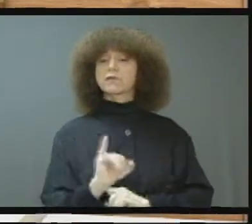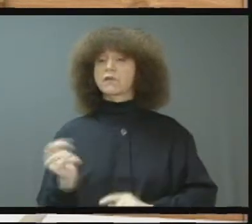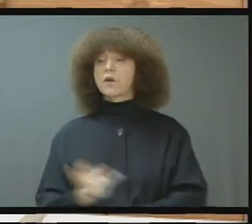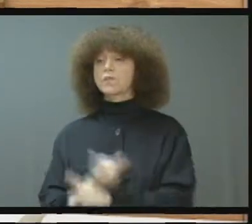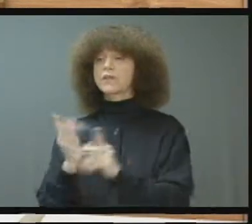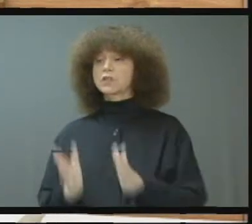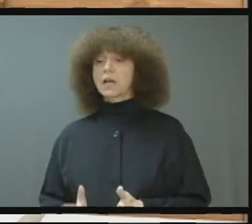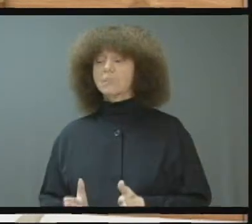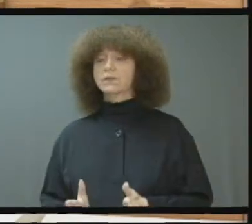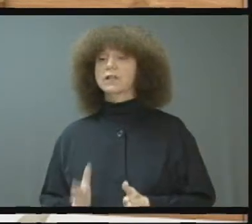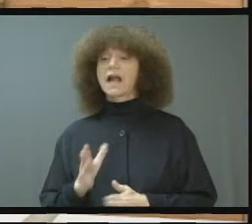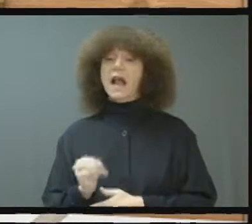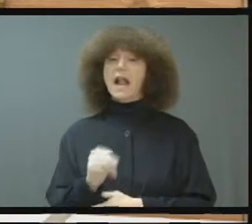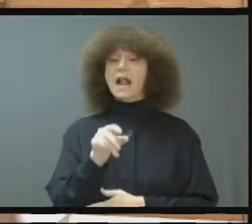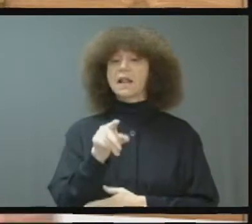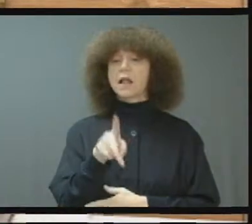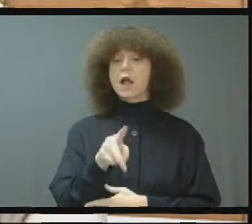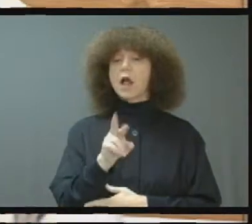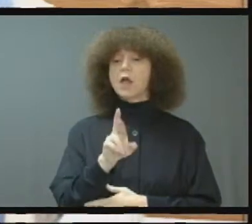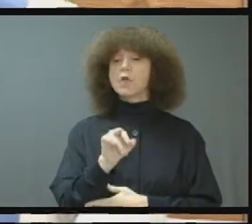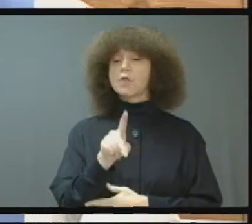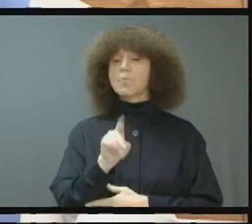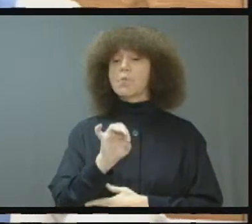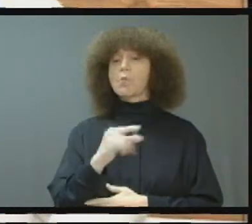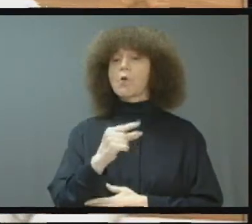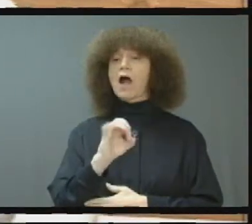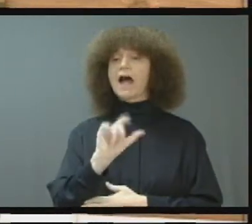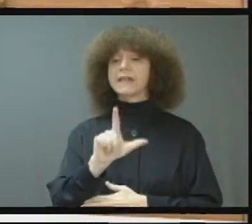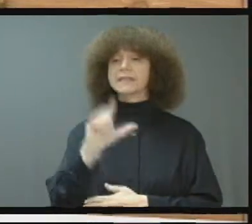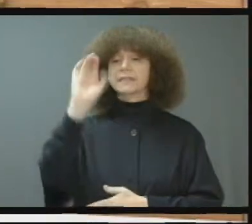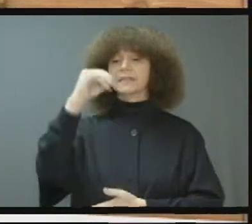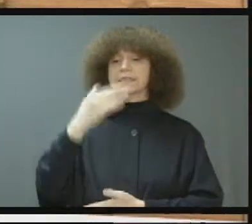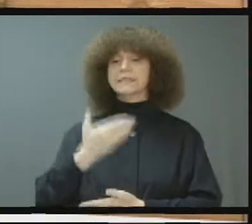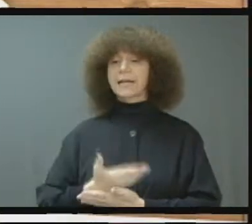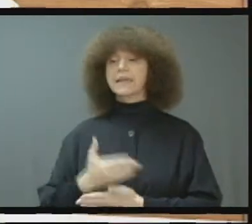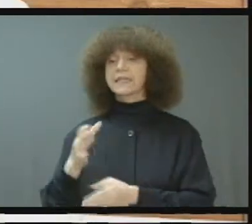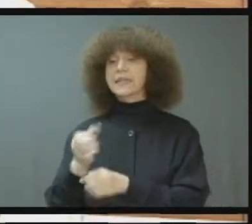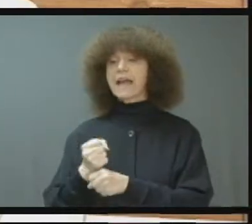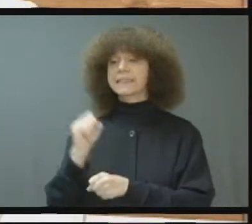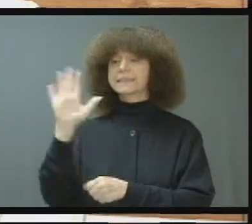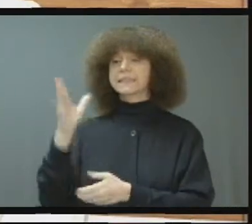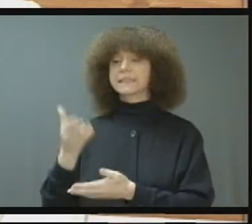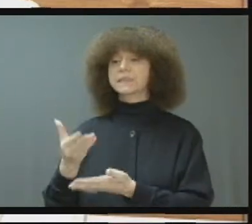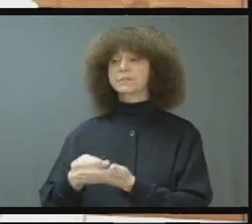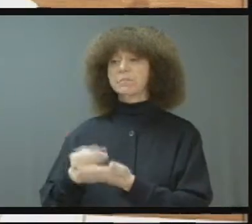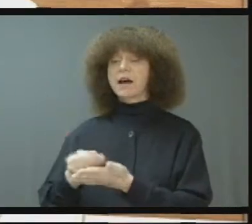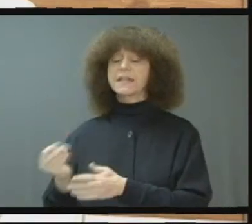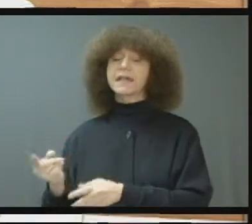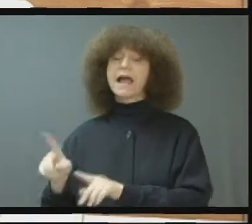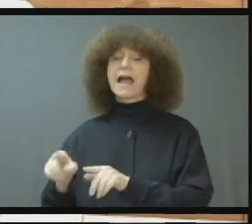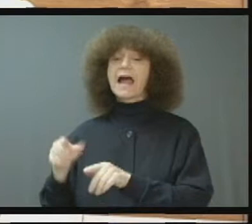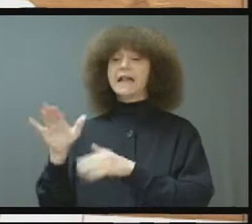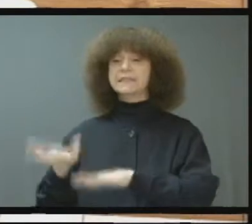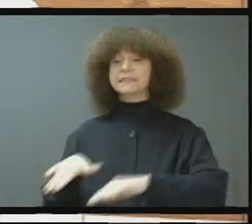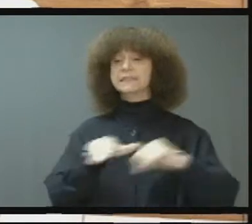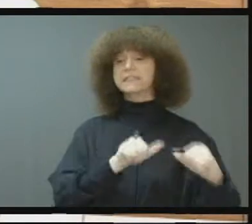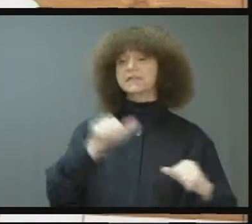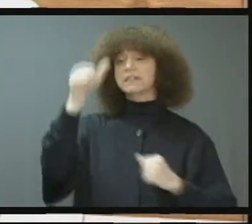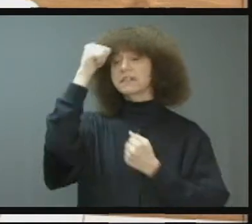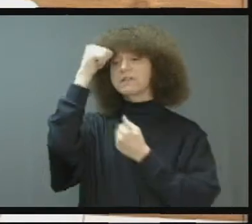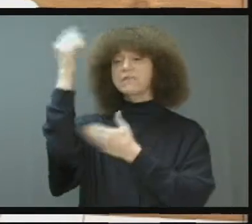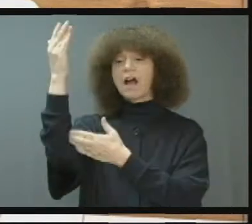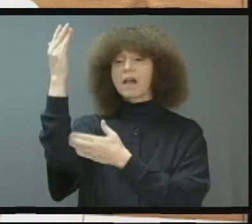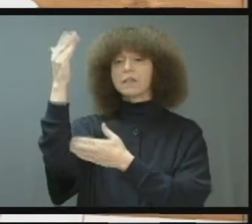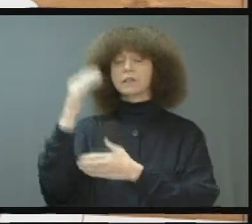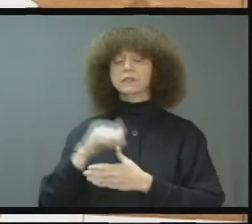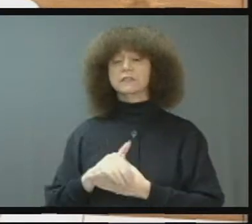son takes his inheritance and runs from his father. There are also times when God hardens our hearts. He makes